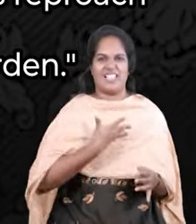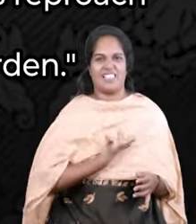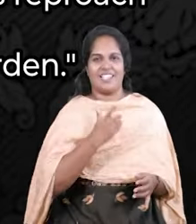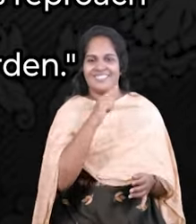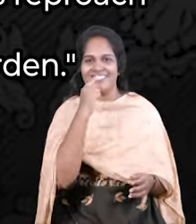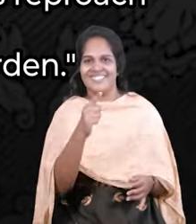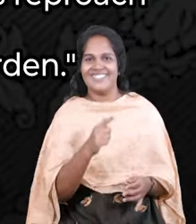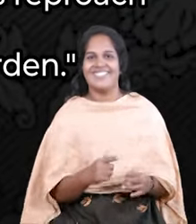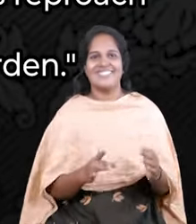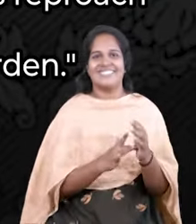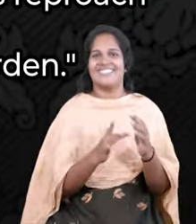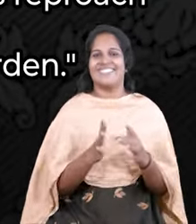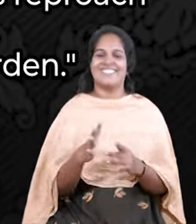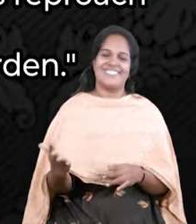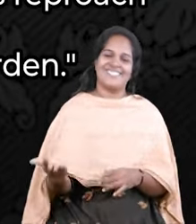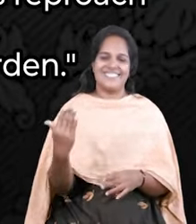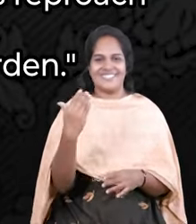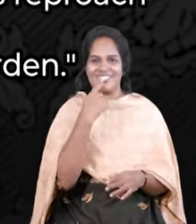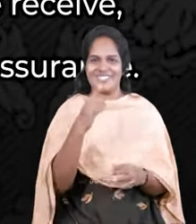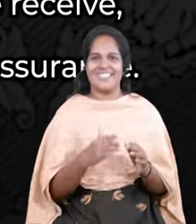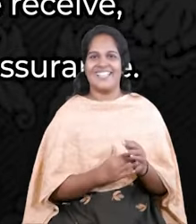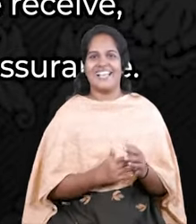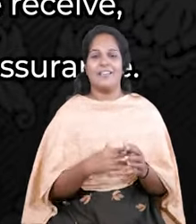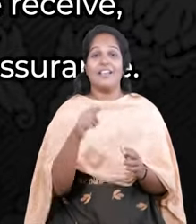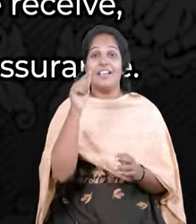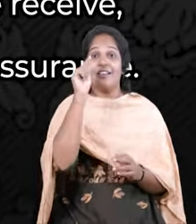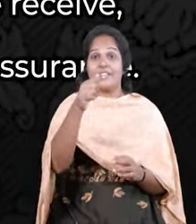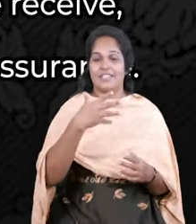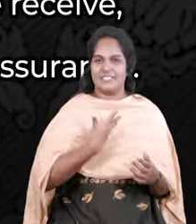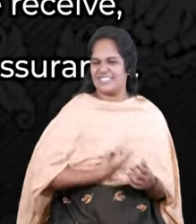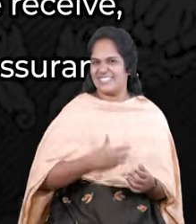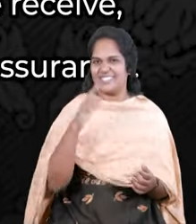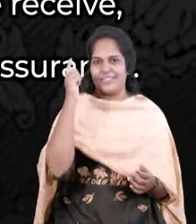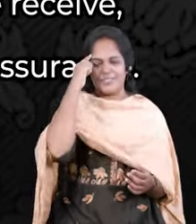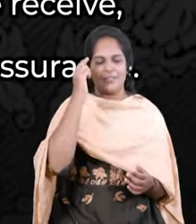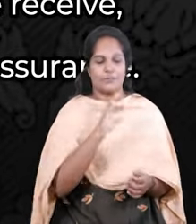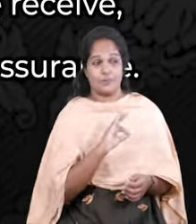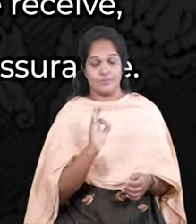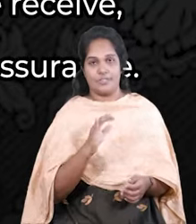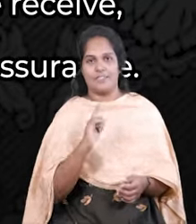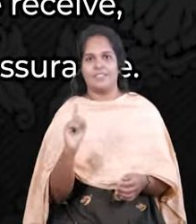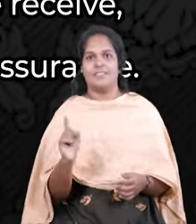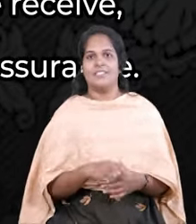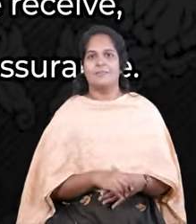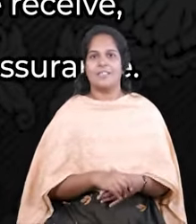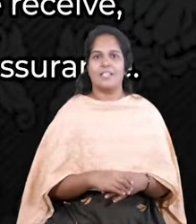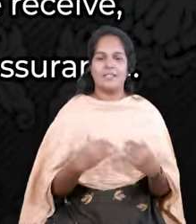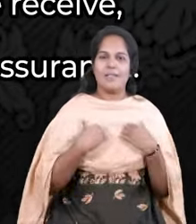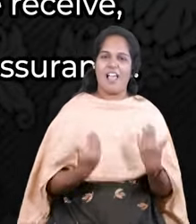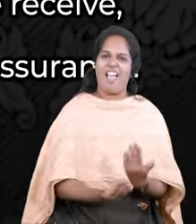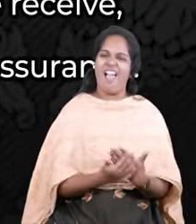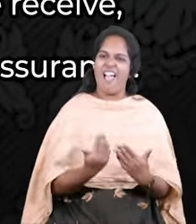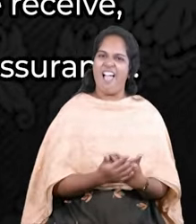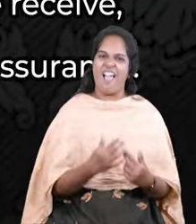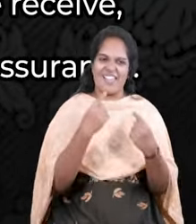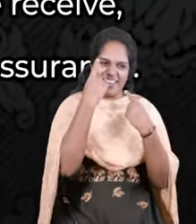assembly, to whom its reproach is a burden. It is indeed comforting to know that someone cares for us when we are